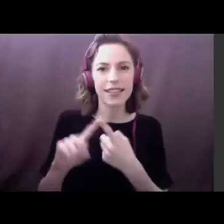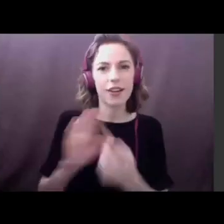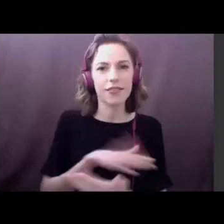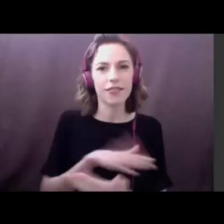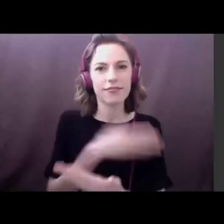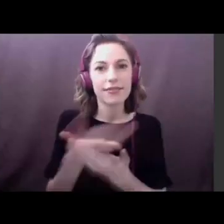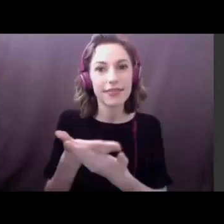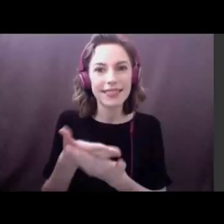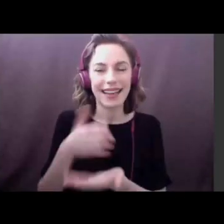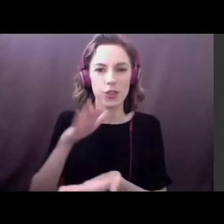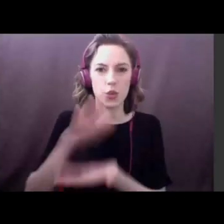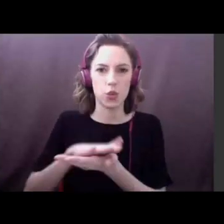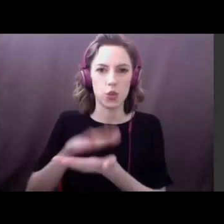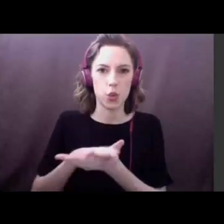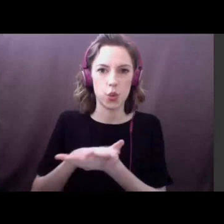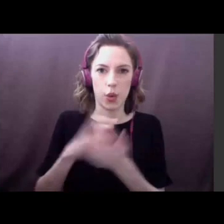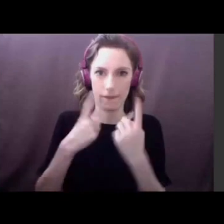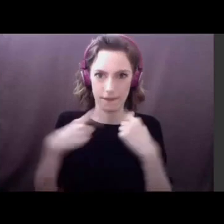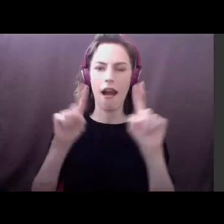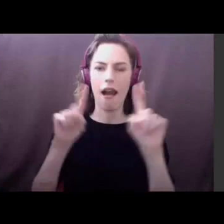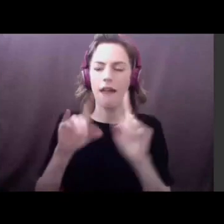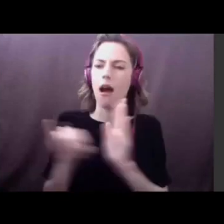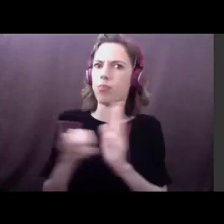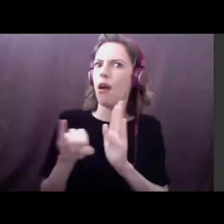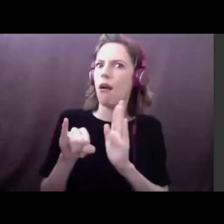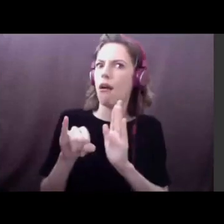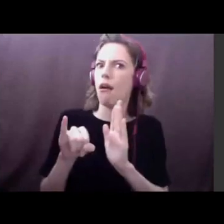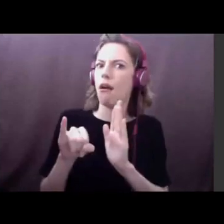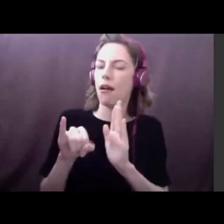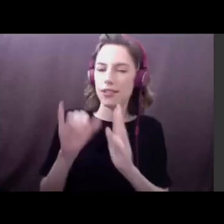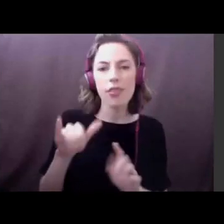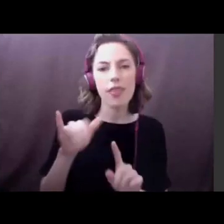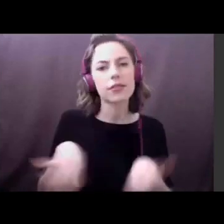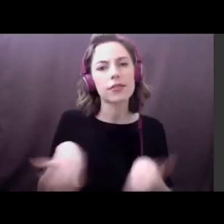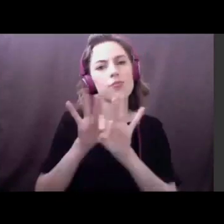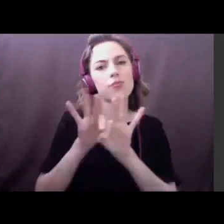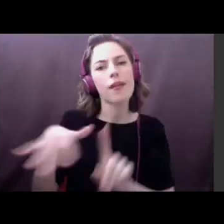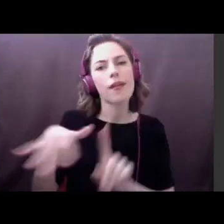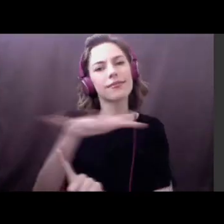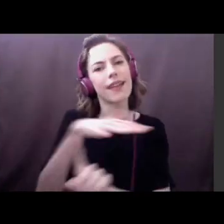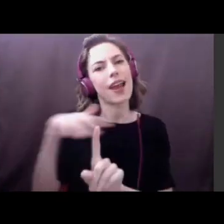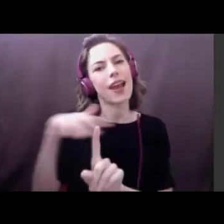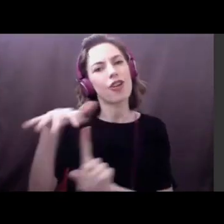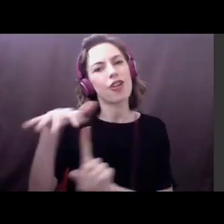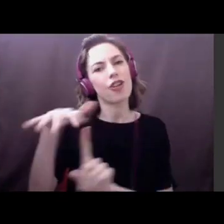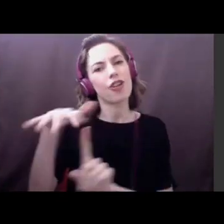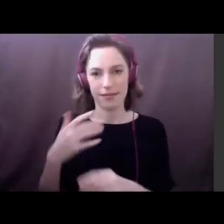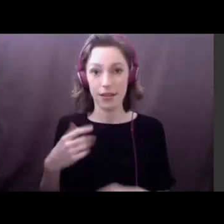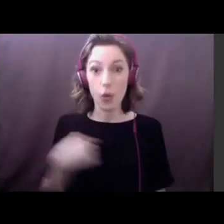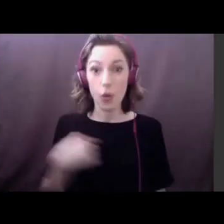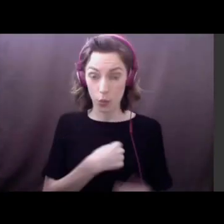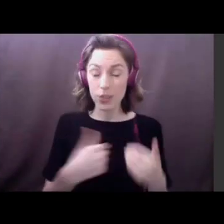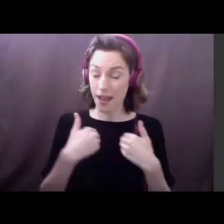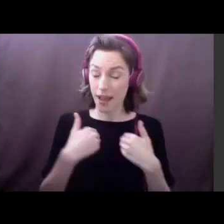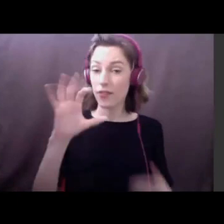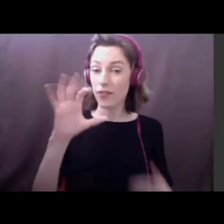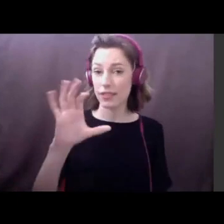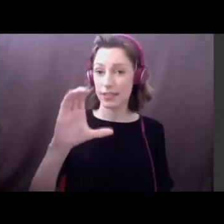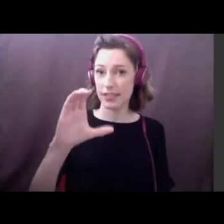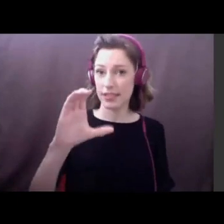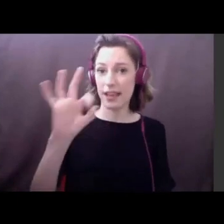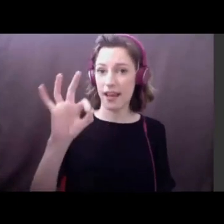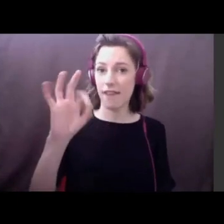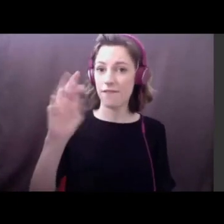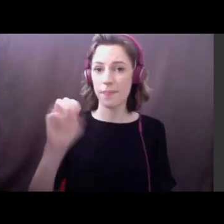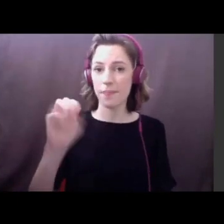is ready to be tested in the field. And we are partnering with UNICEF to get that